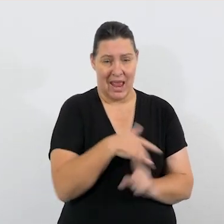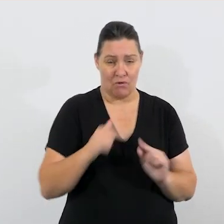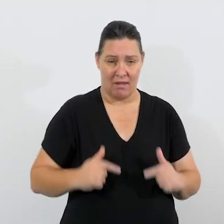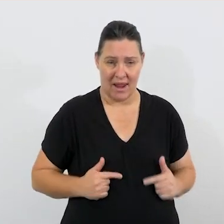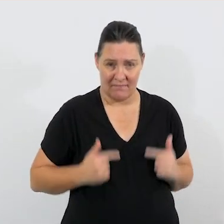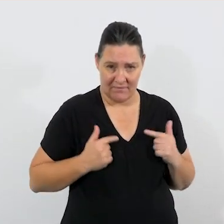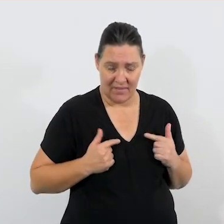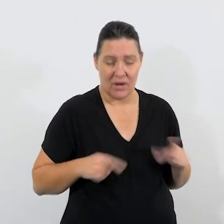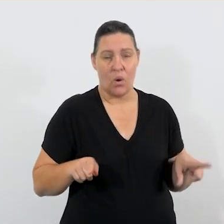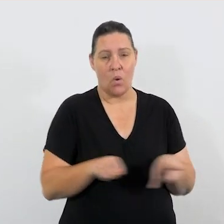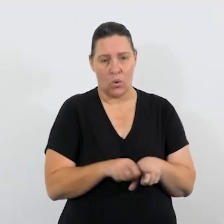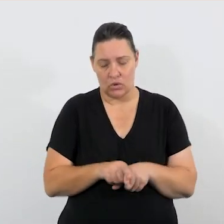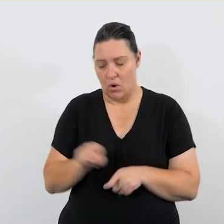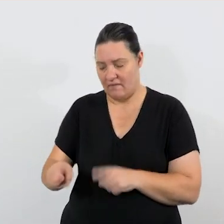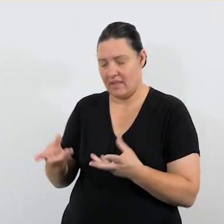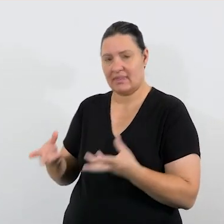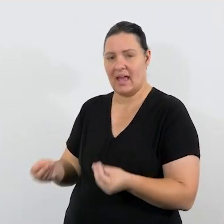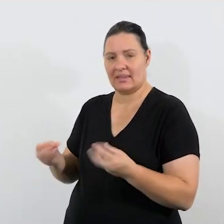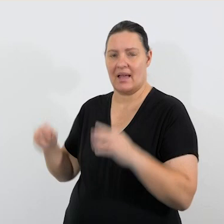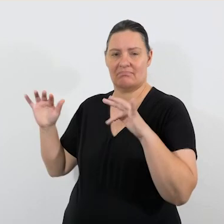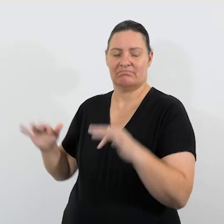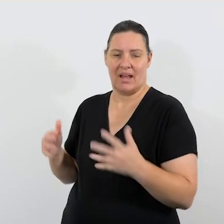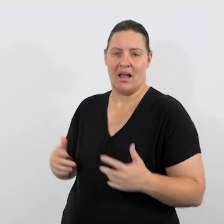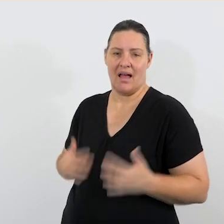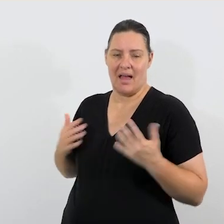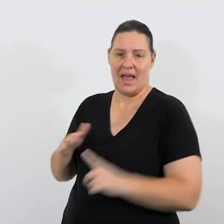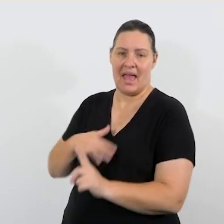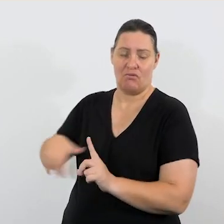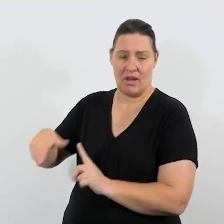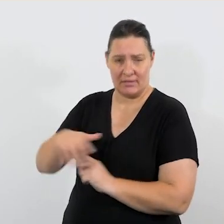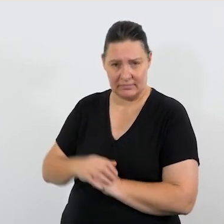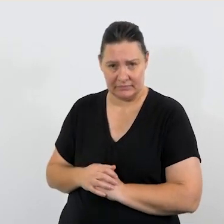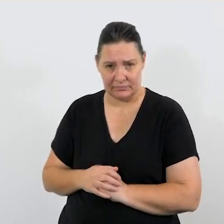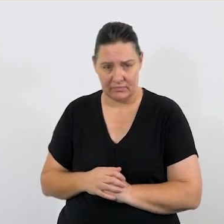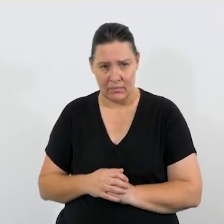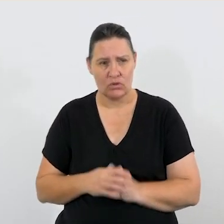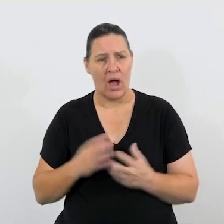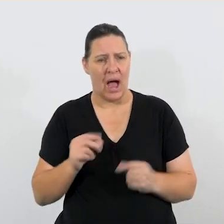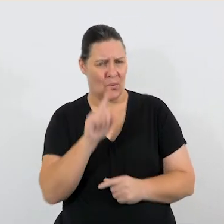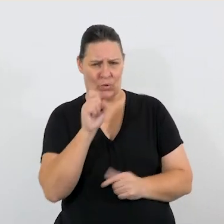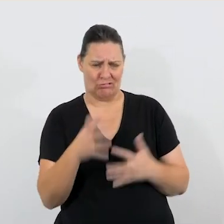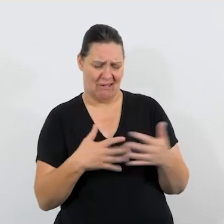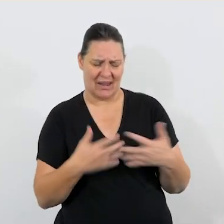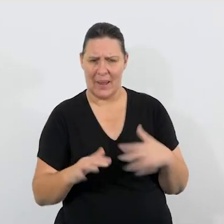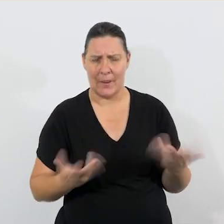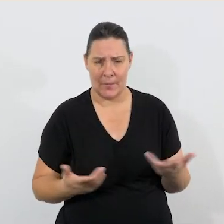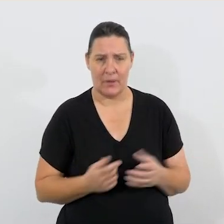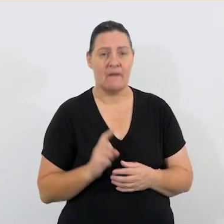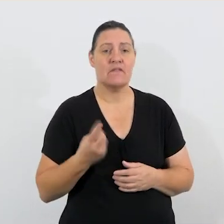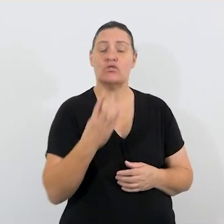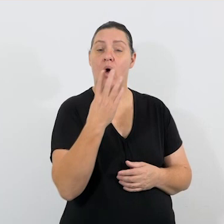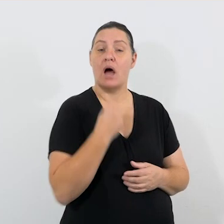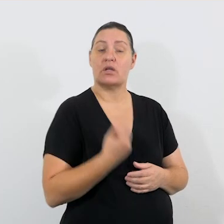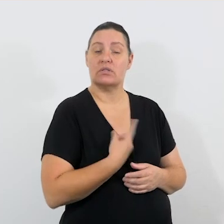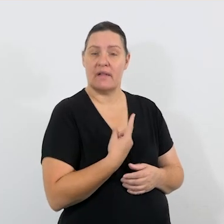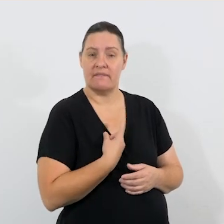area, as well as if you live in a humid area. Now, how do we deal with such a question? The first thing